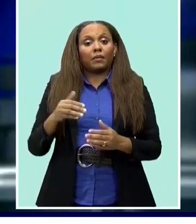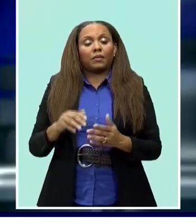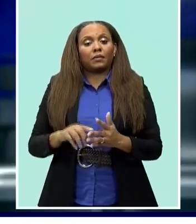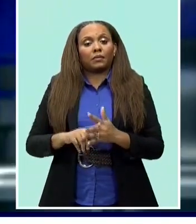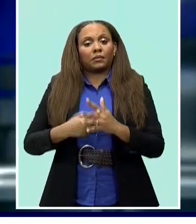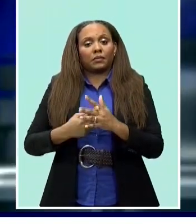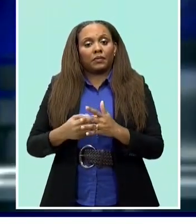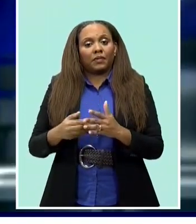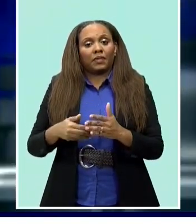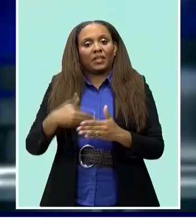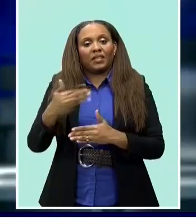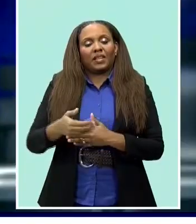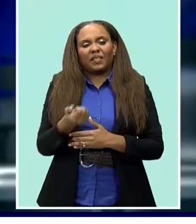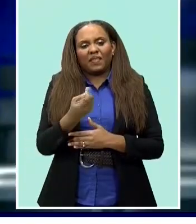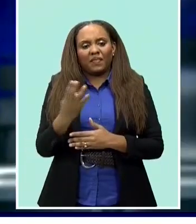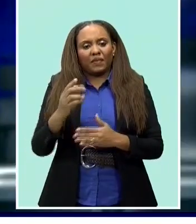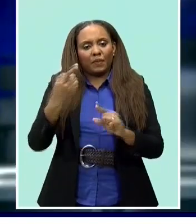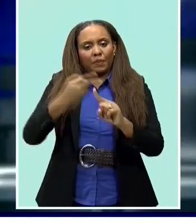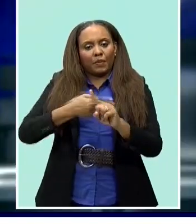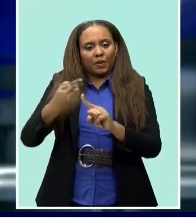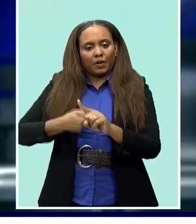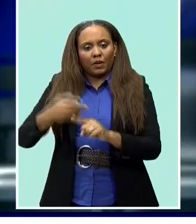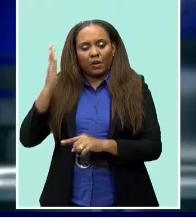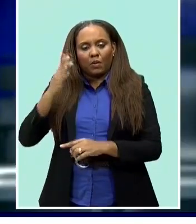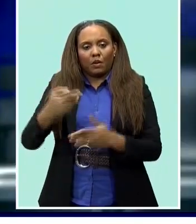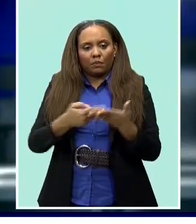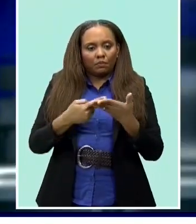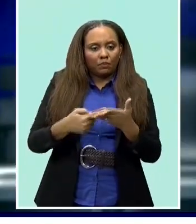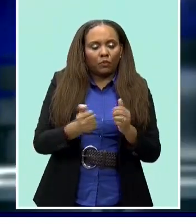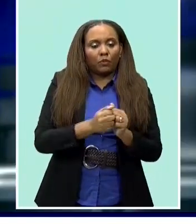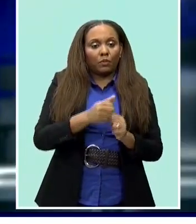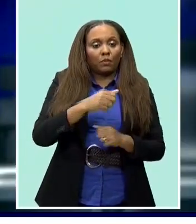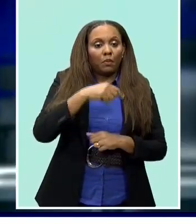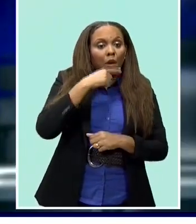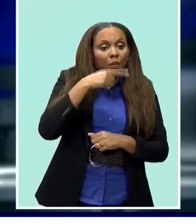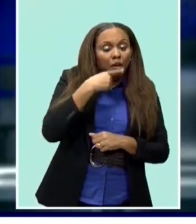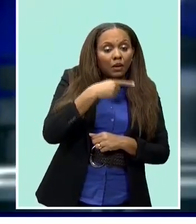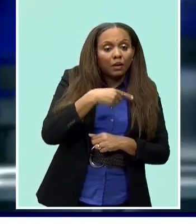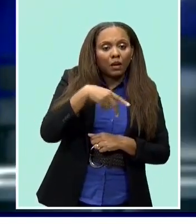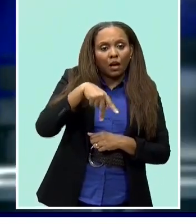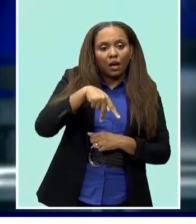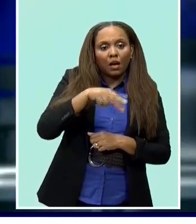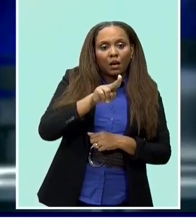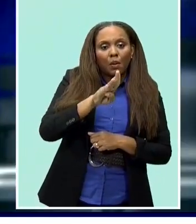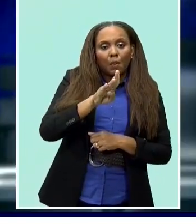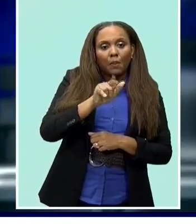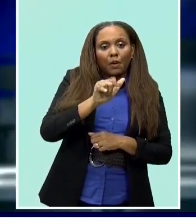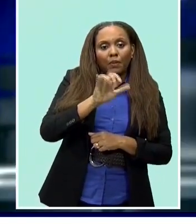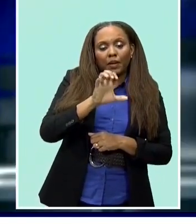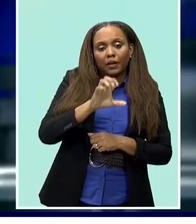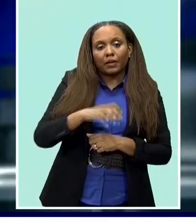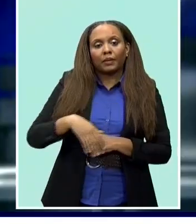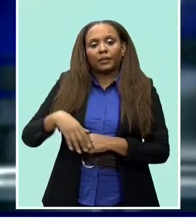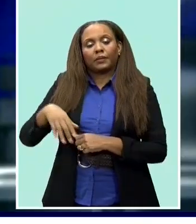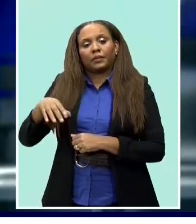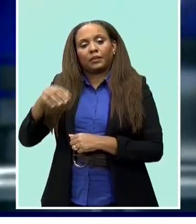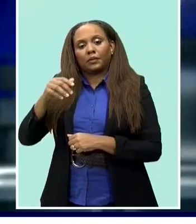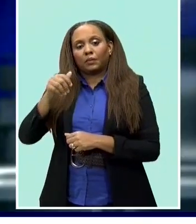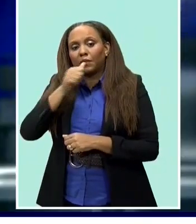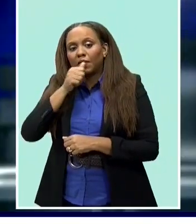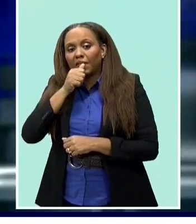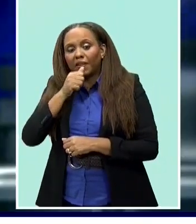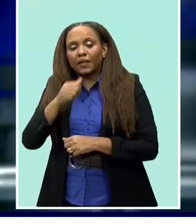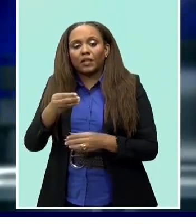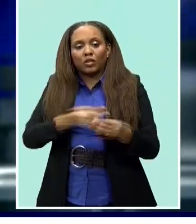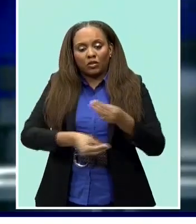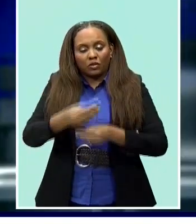few months, the Commission will be consulting with public and private sector organizations, trade unions, educational institutions, and